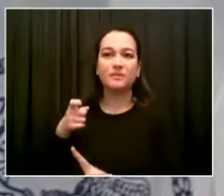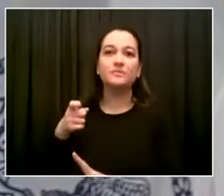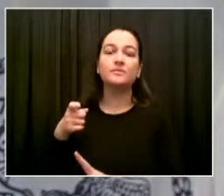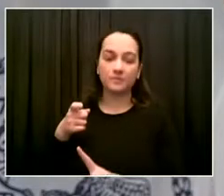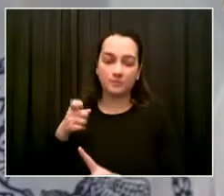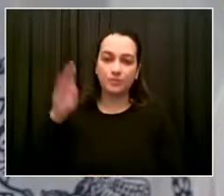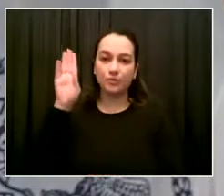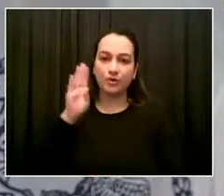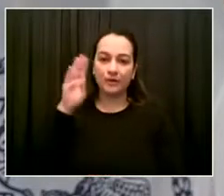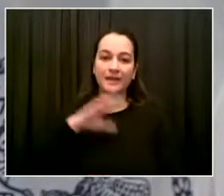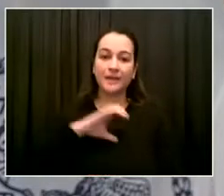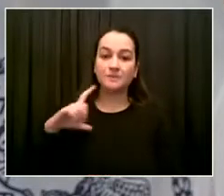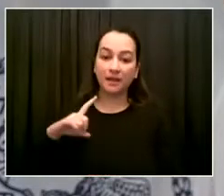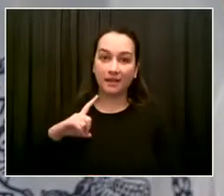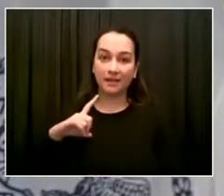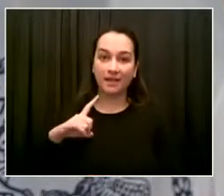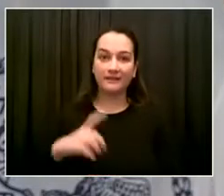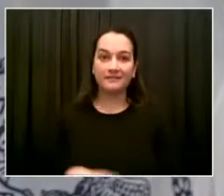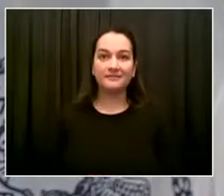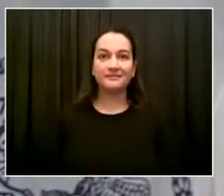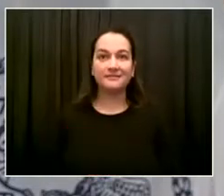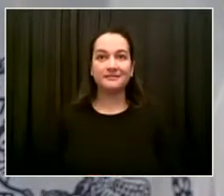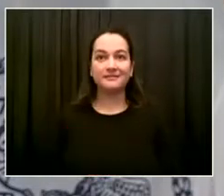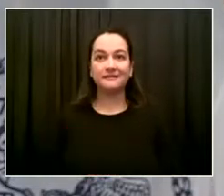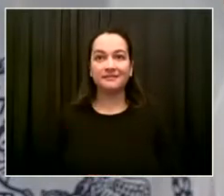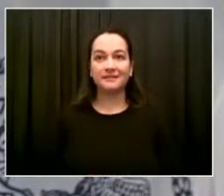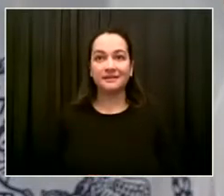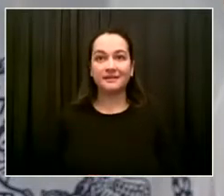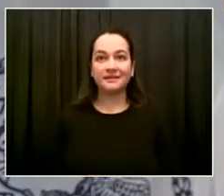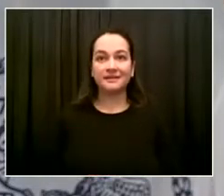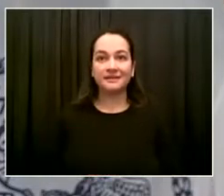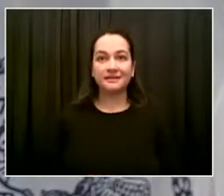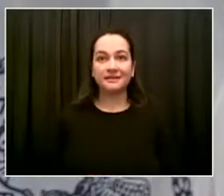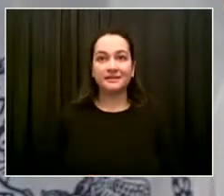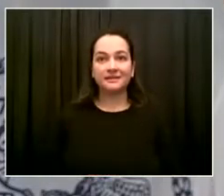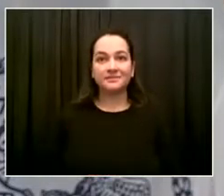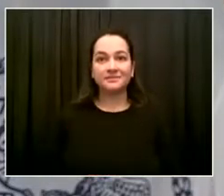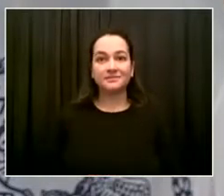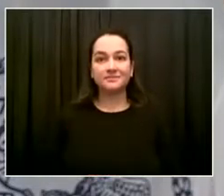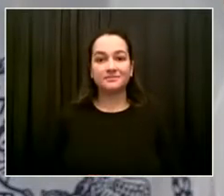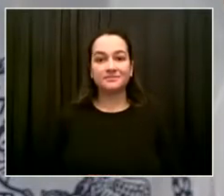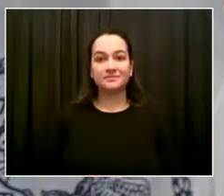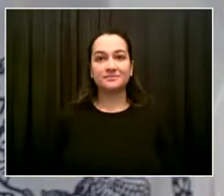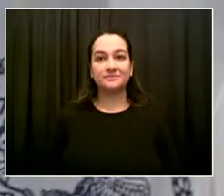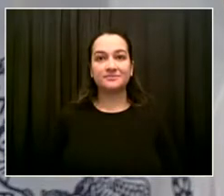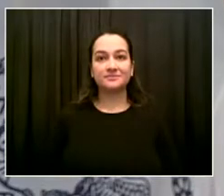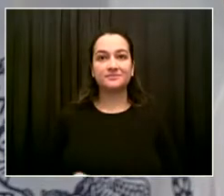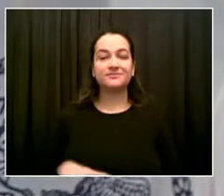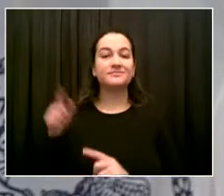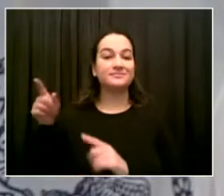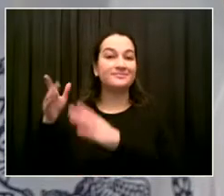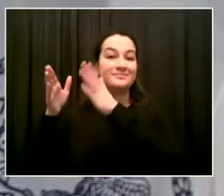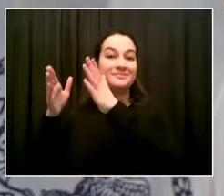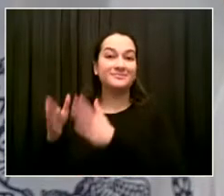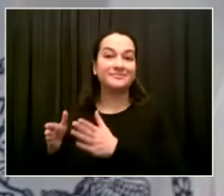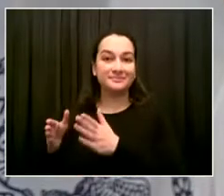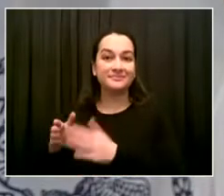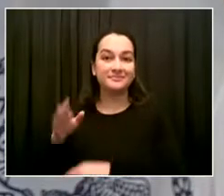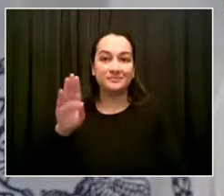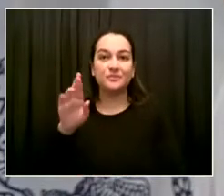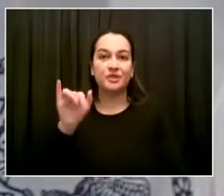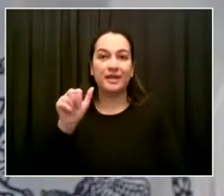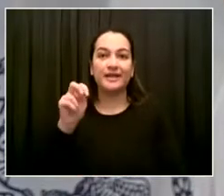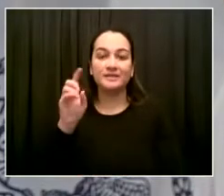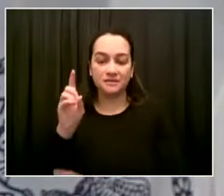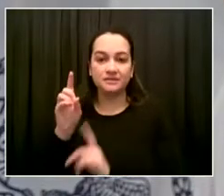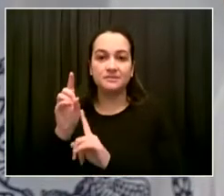Thank you, Mr. Mayor. This is definitely great news for us, especially as my colleague said out here in the outer boroughs.